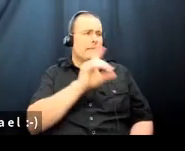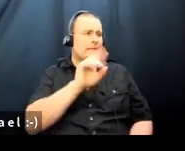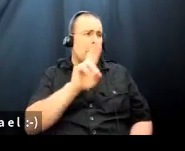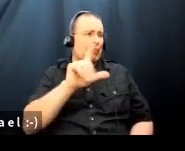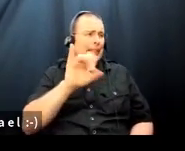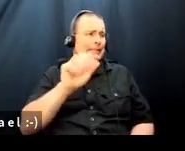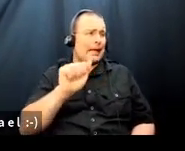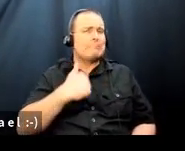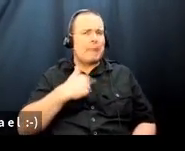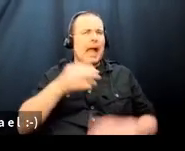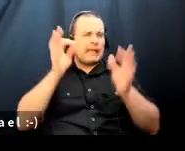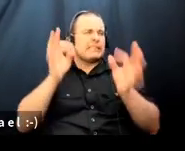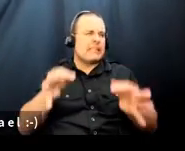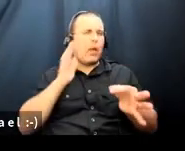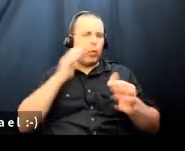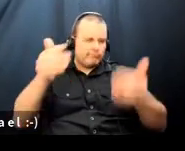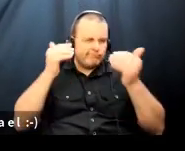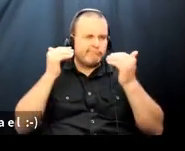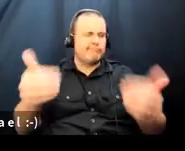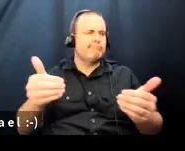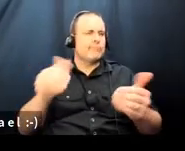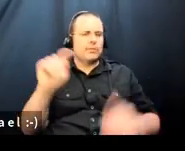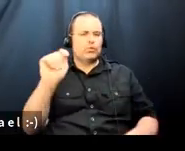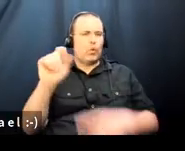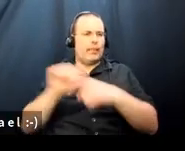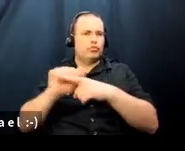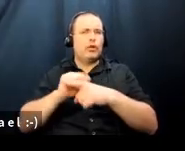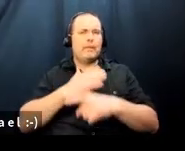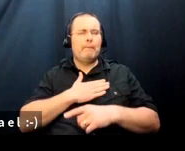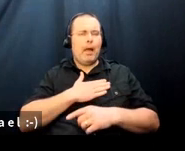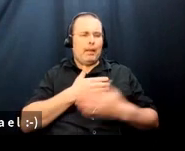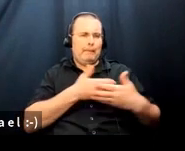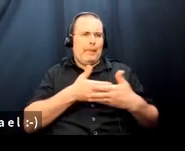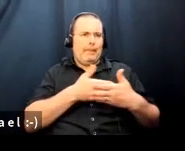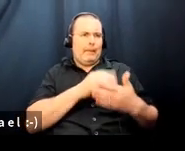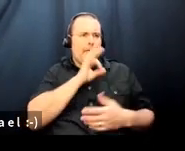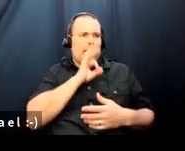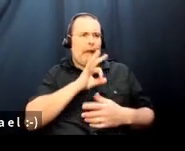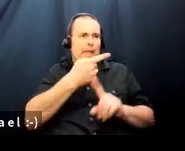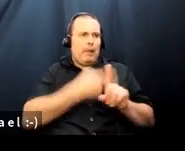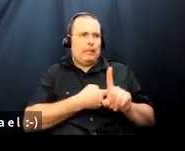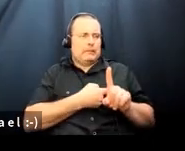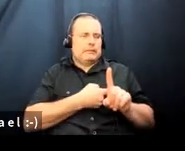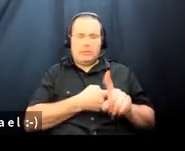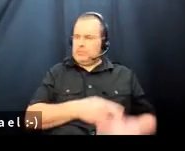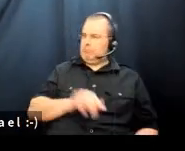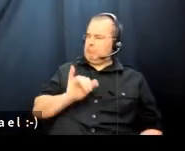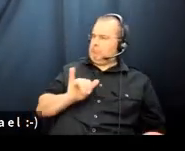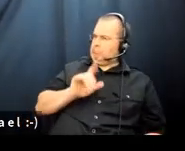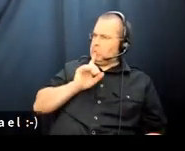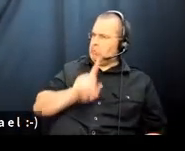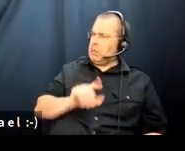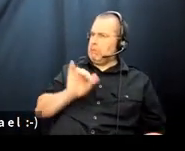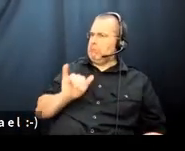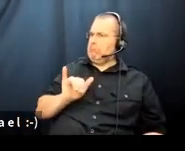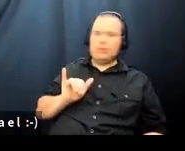decided I'm going to toilet train my 9-month-old, I'm like, really? huh, that's not